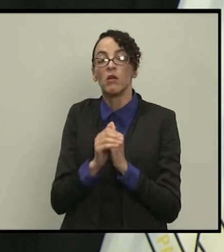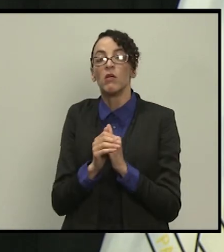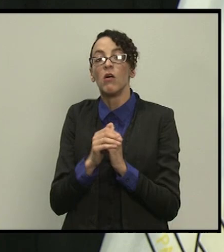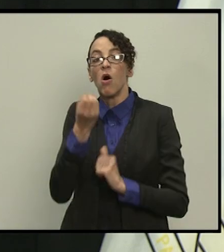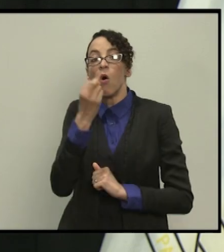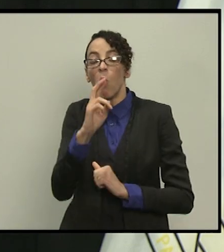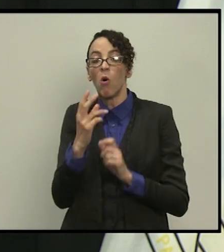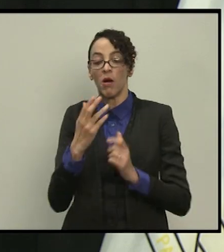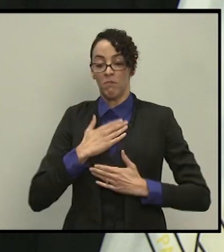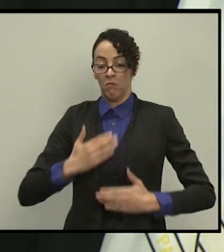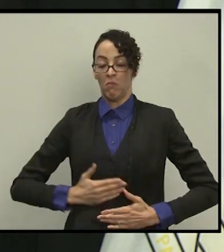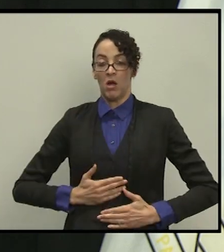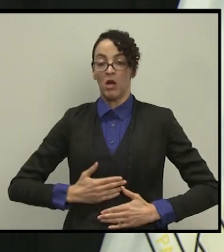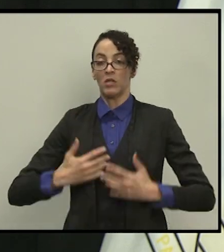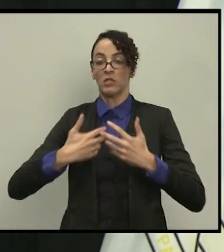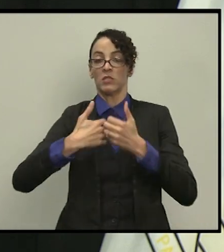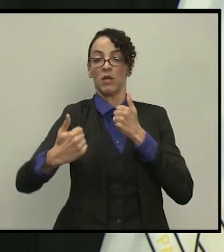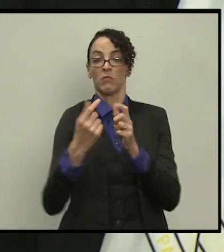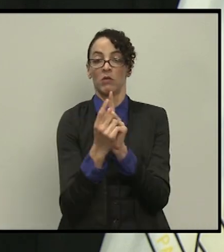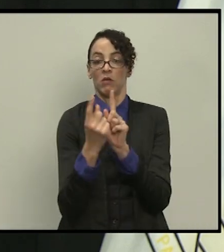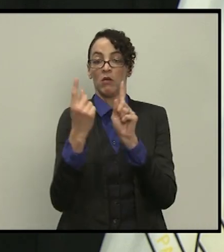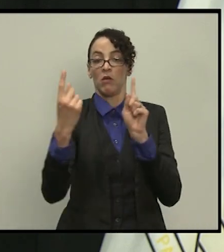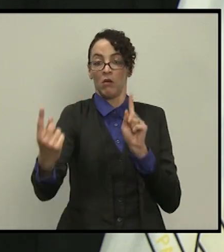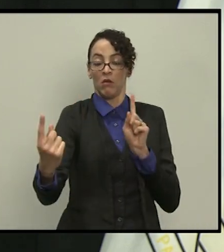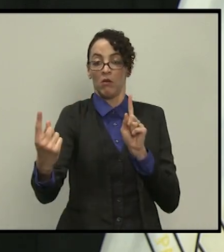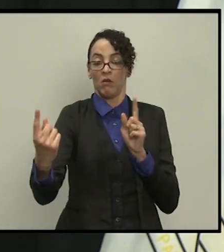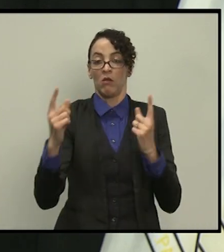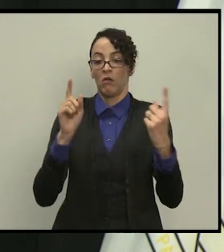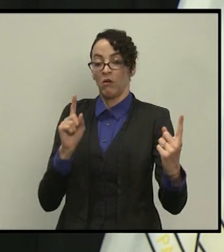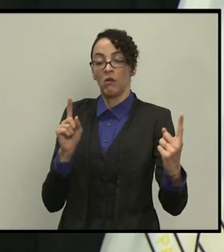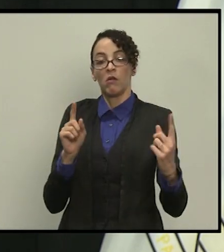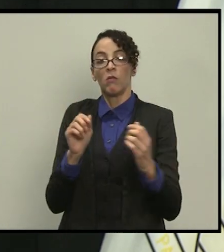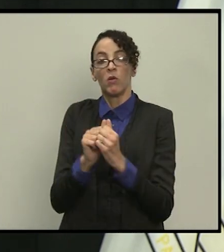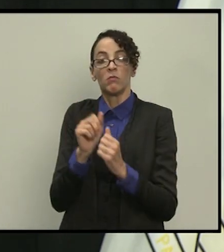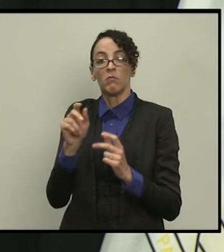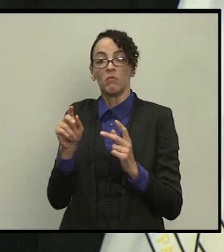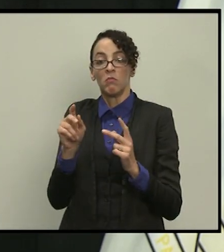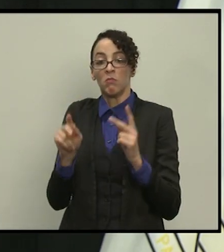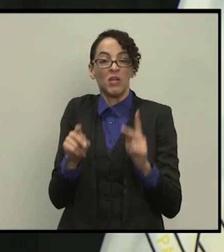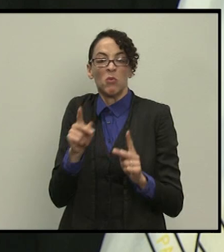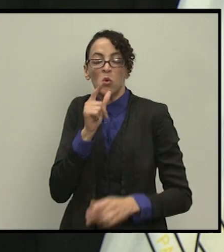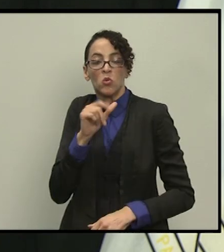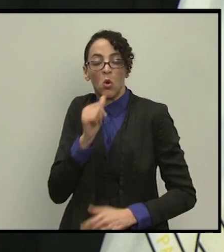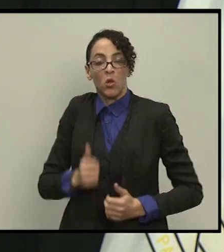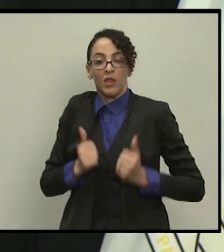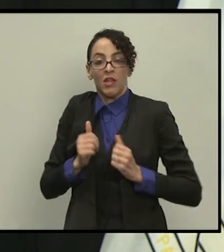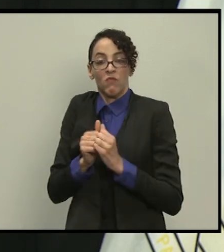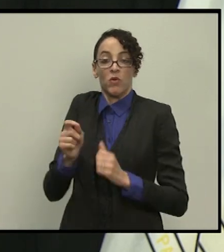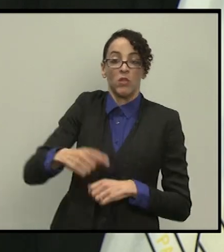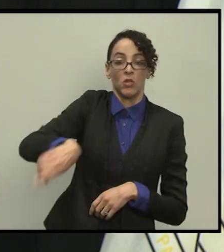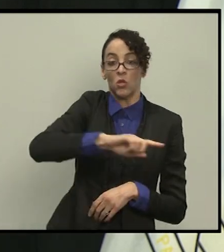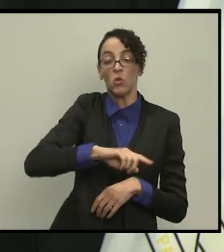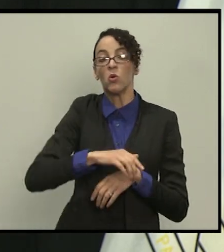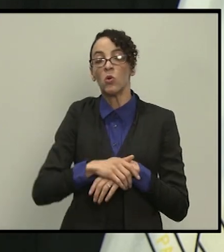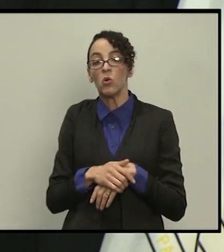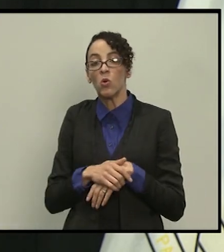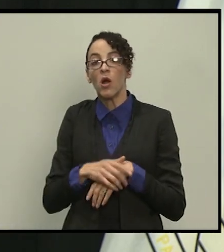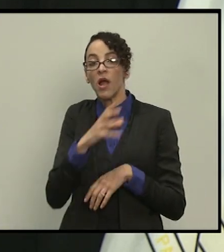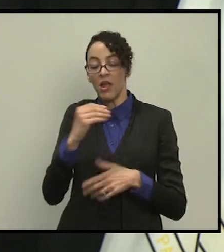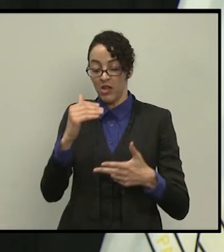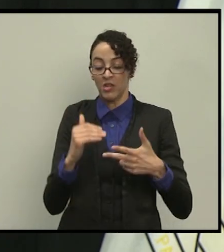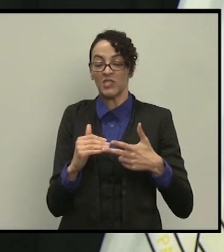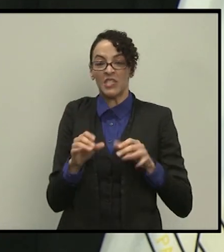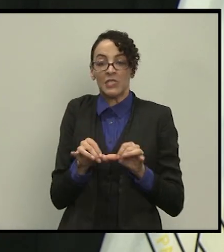part of your household, and staying inside as much as you possibly can, except